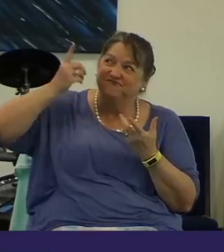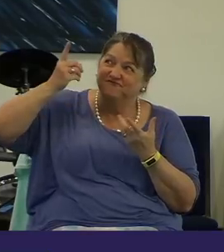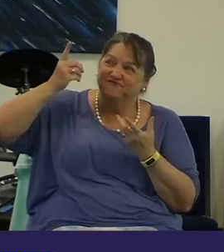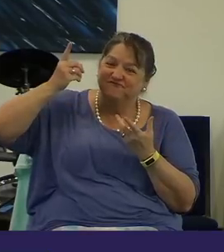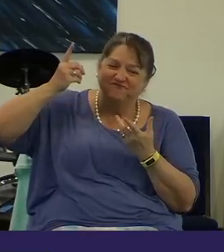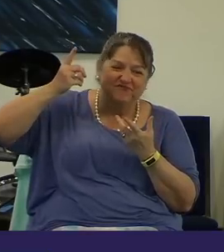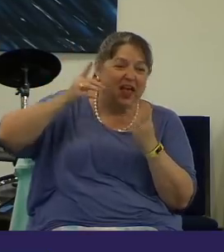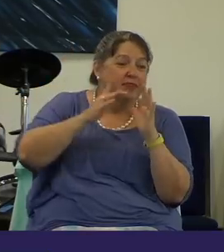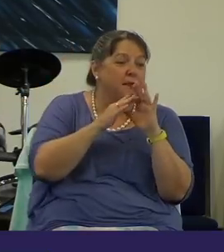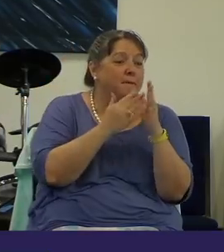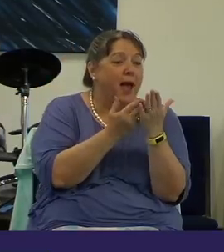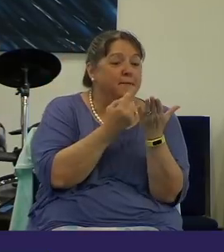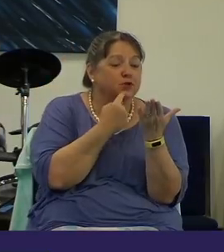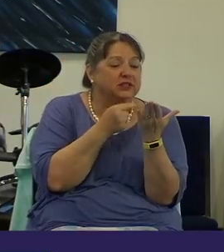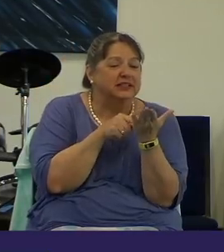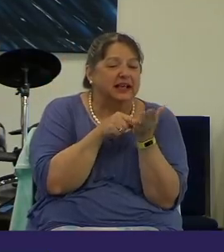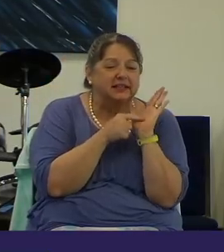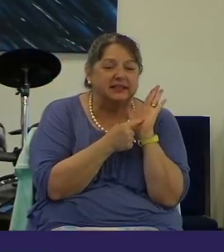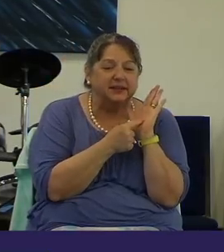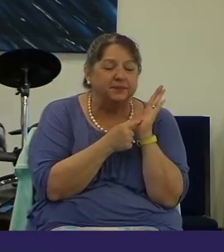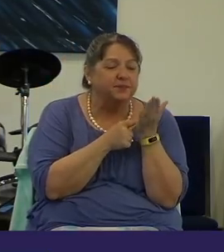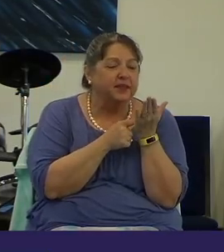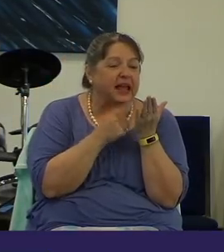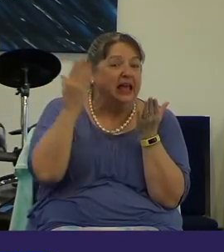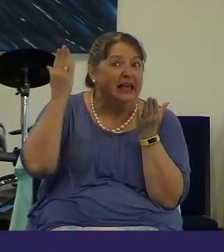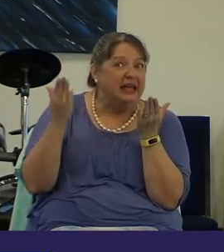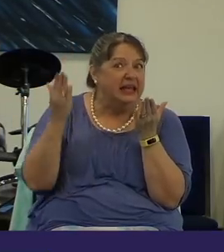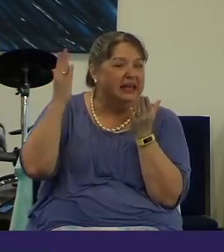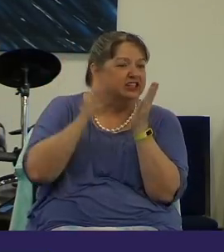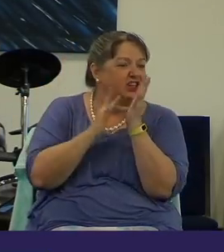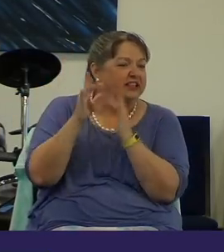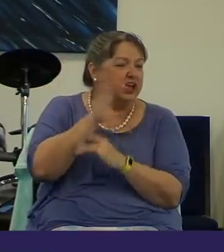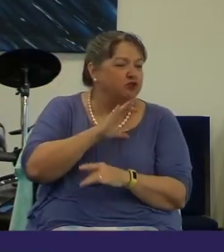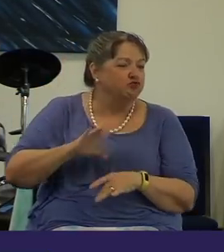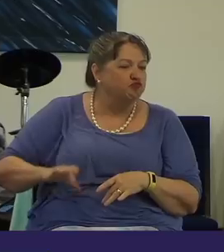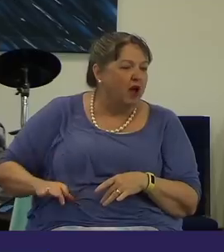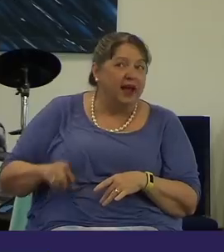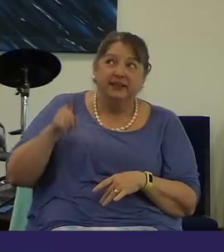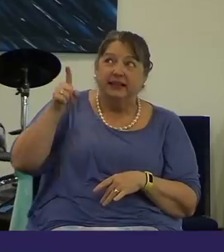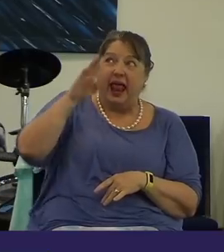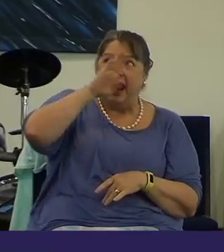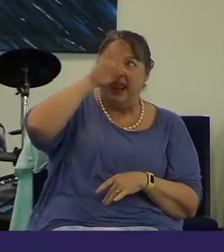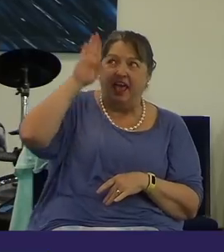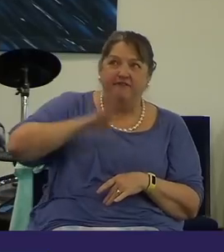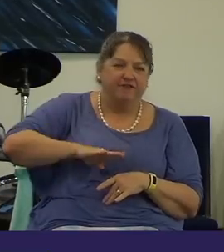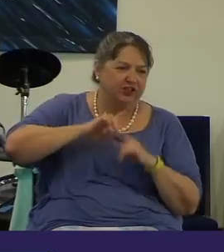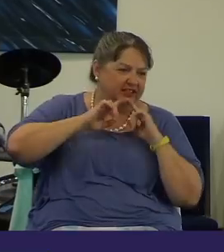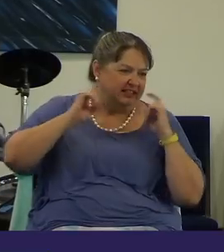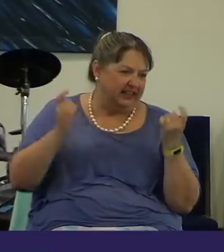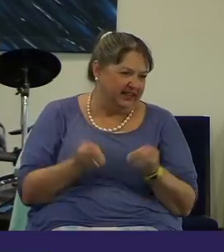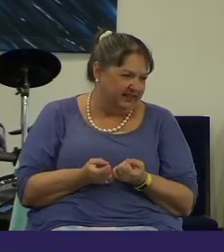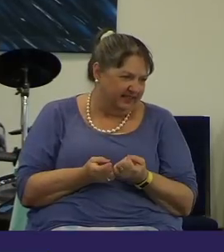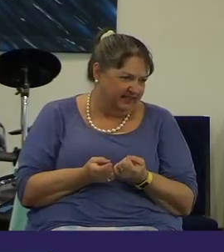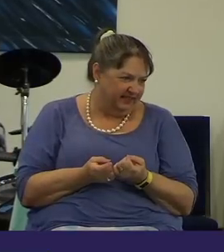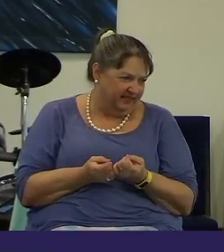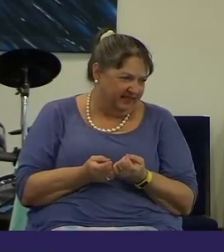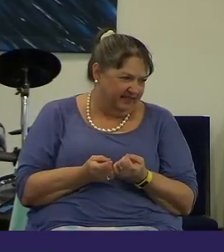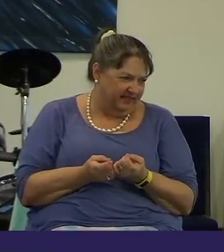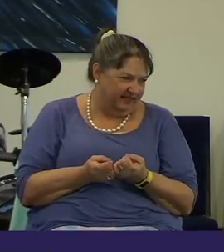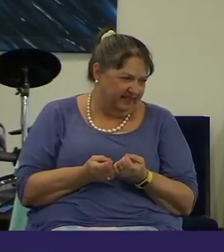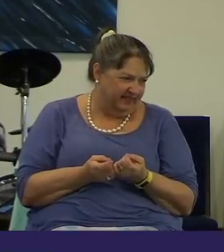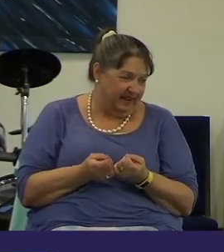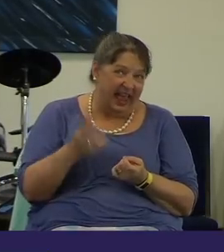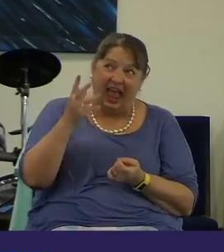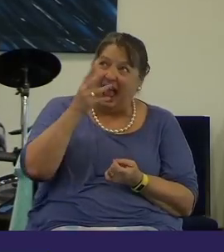And it says in the Bible, he, Jesus Christ, never sinned, nor